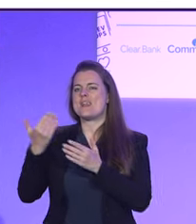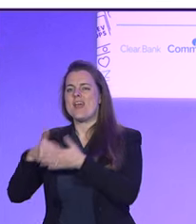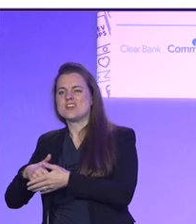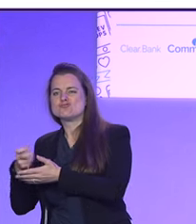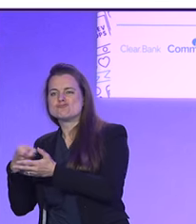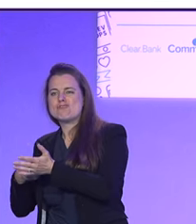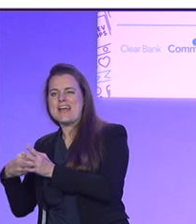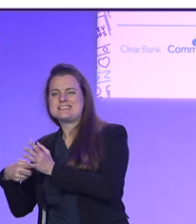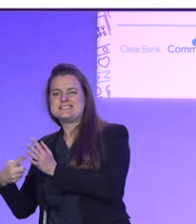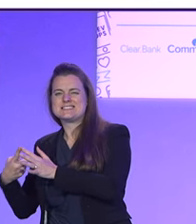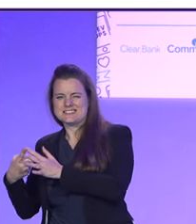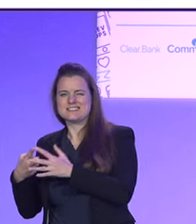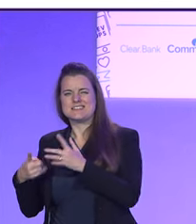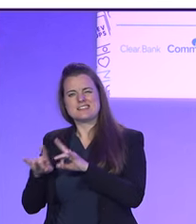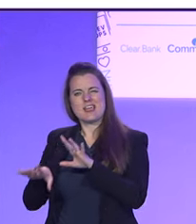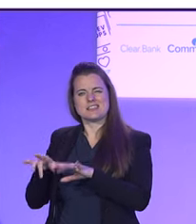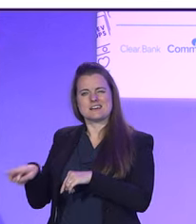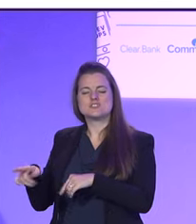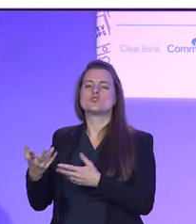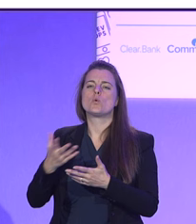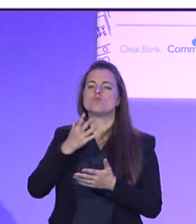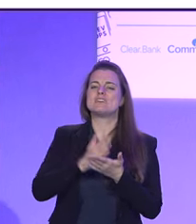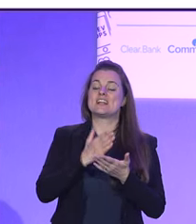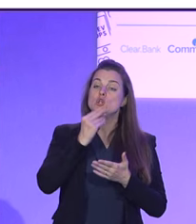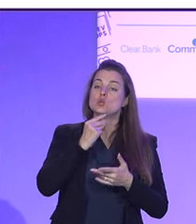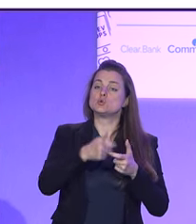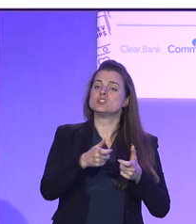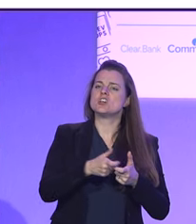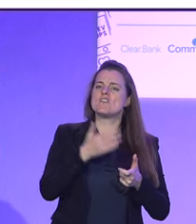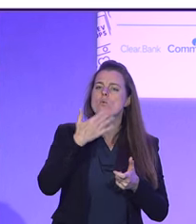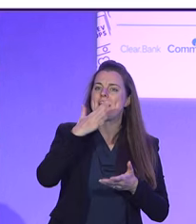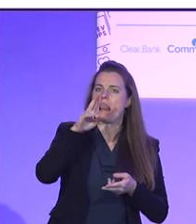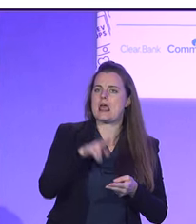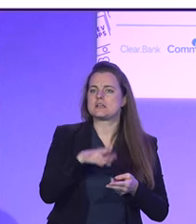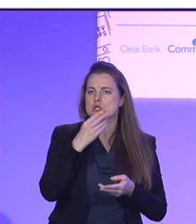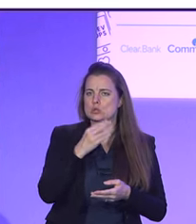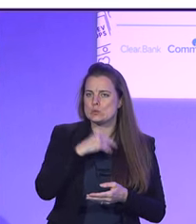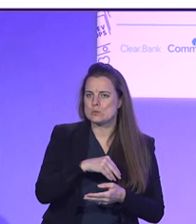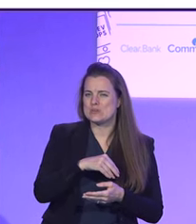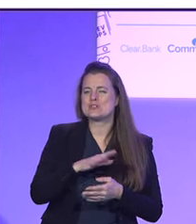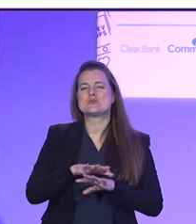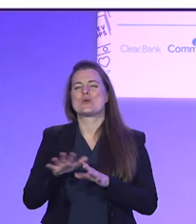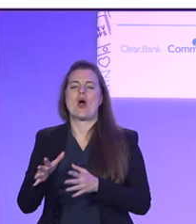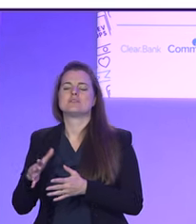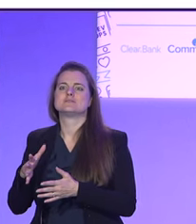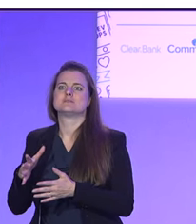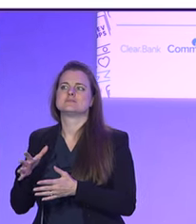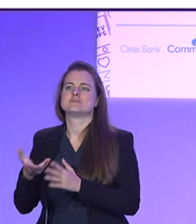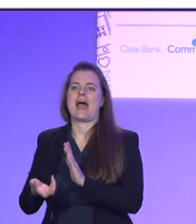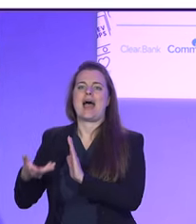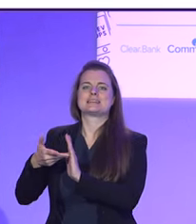use the energy when it's less used, and you're not contributing to the energy peaks when it's most